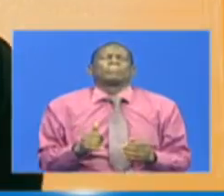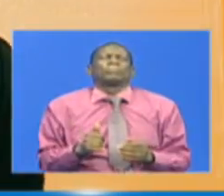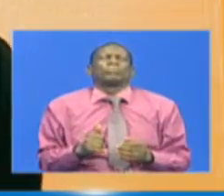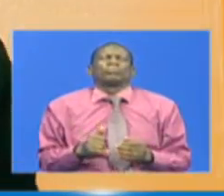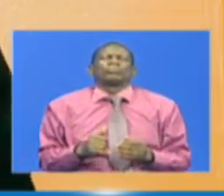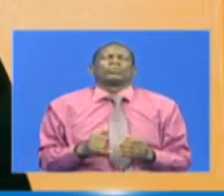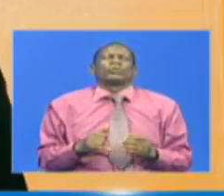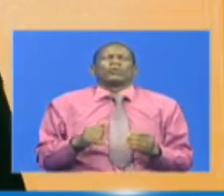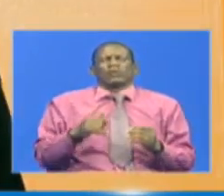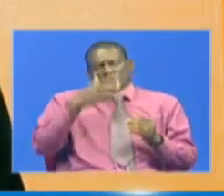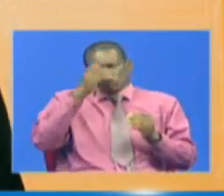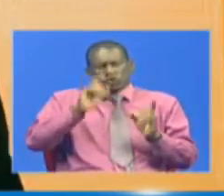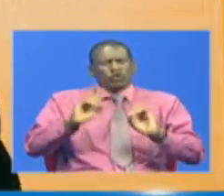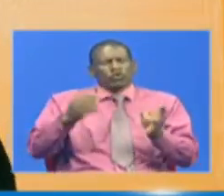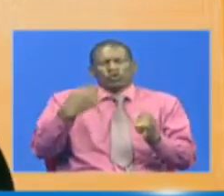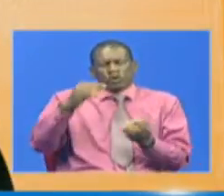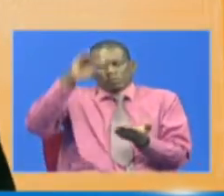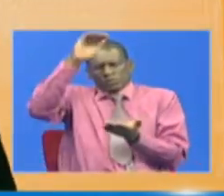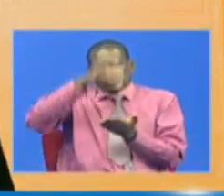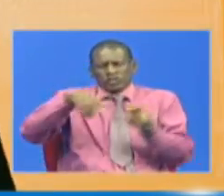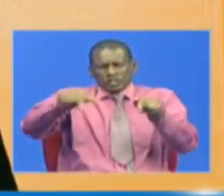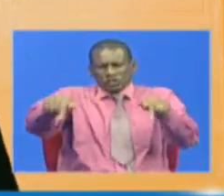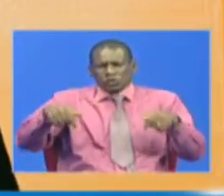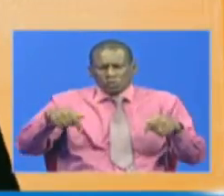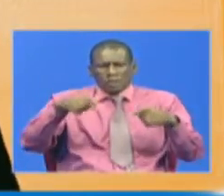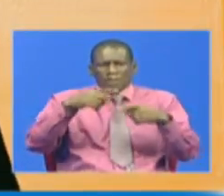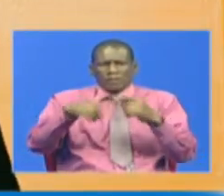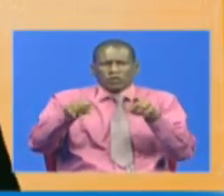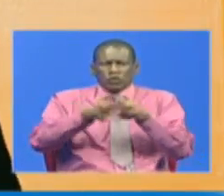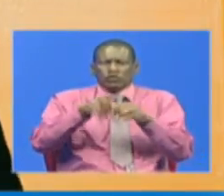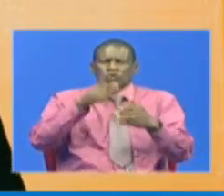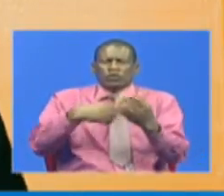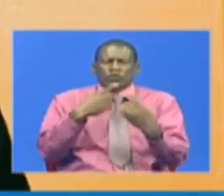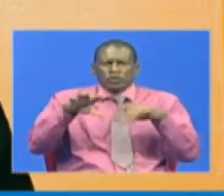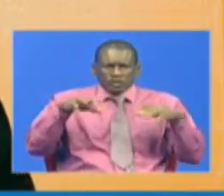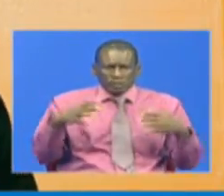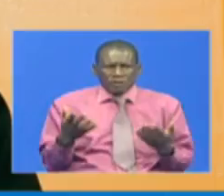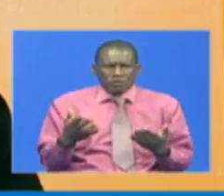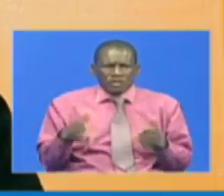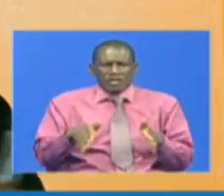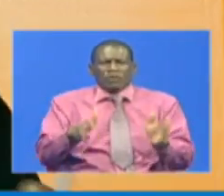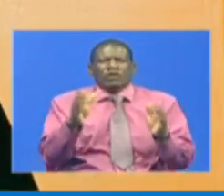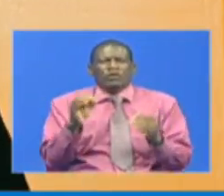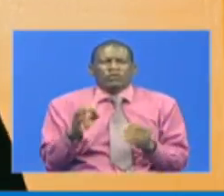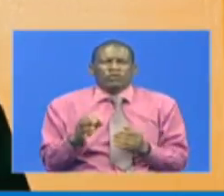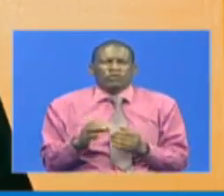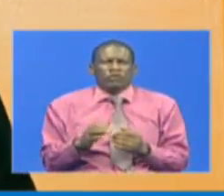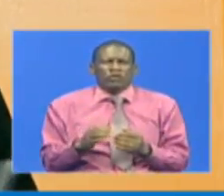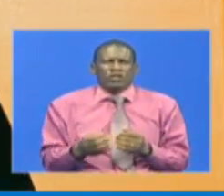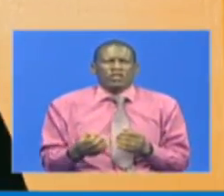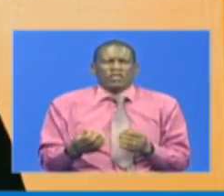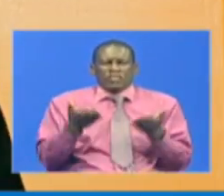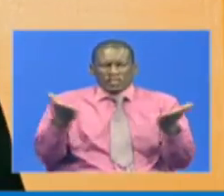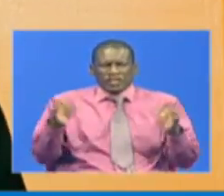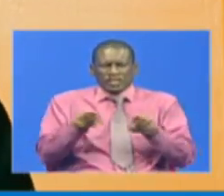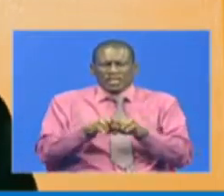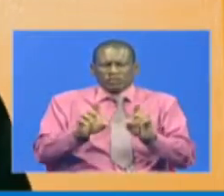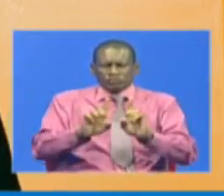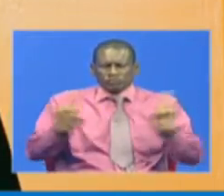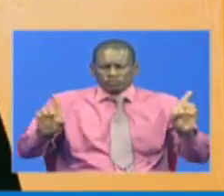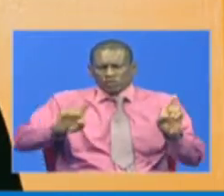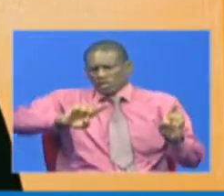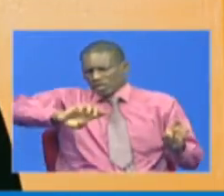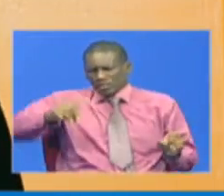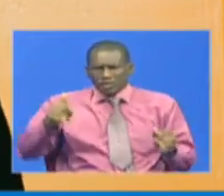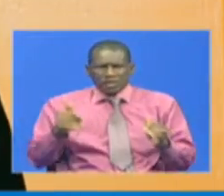because of not just reduced demand, but because of what you've talked about in terms of the fact that things like social distancing are